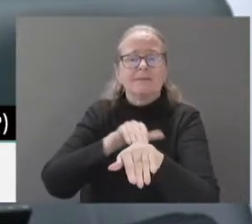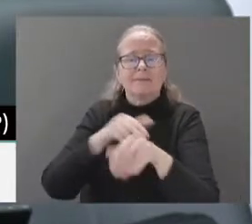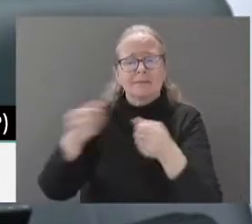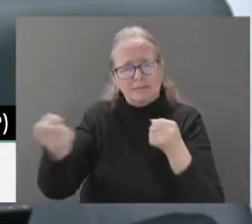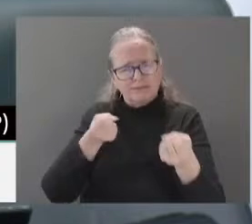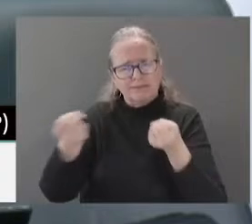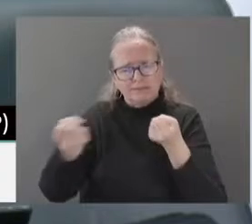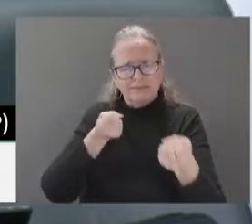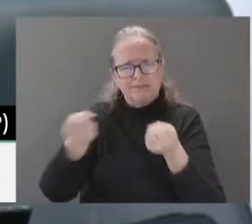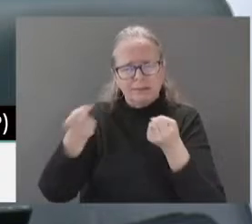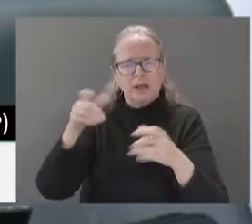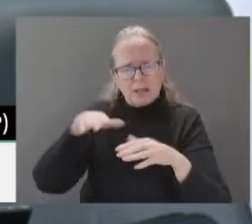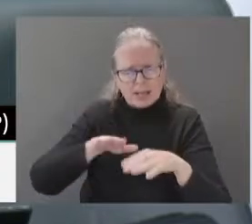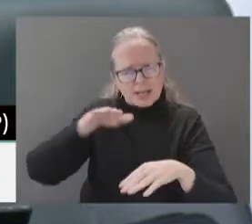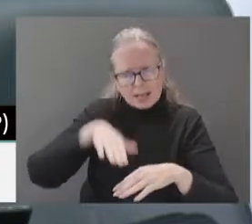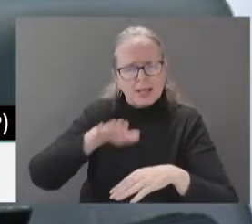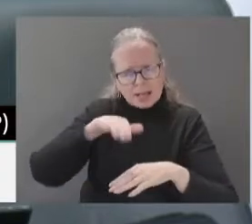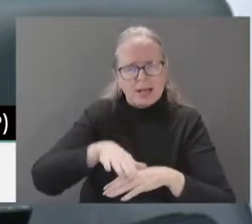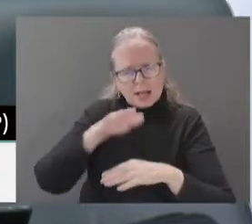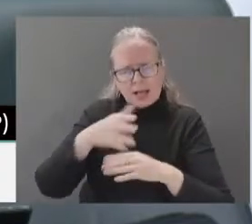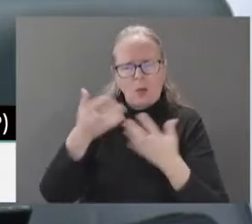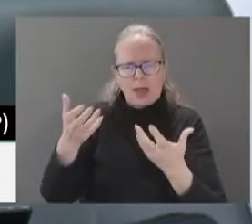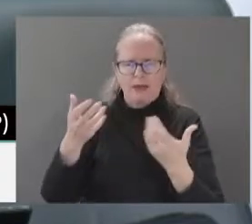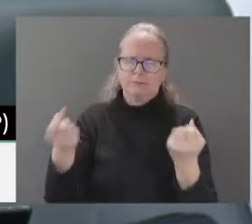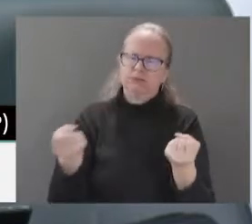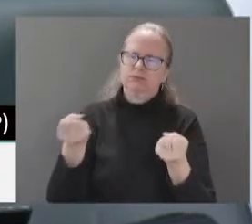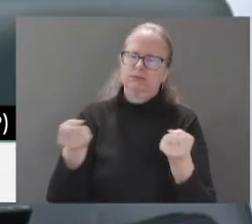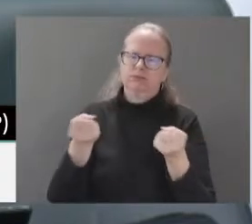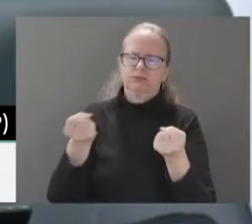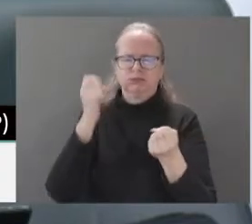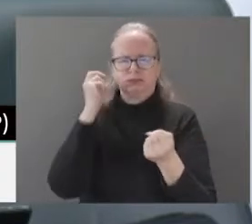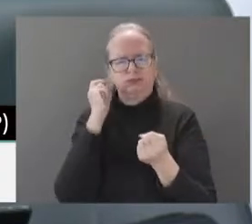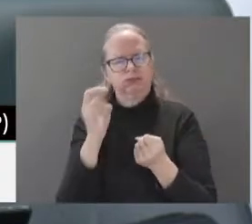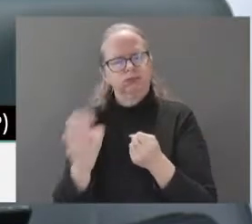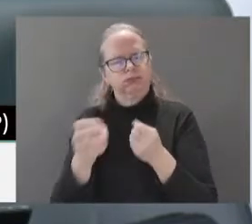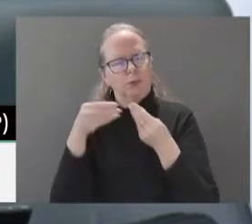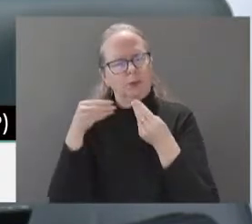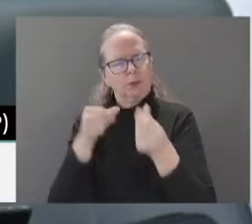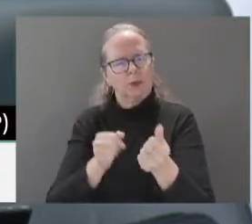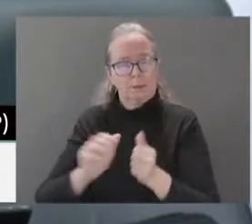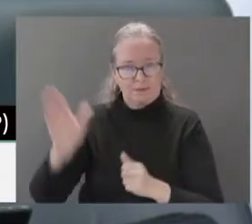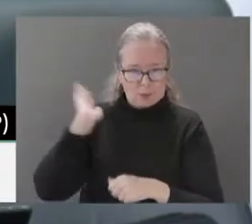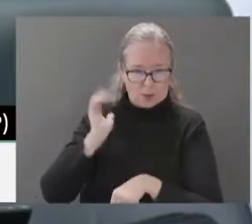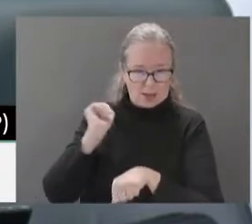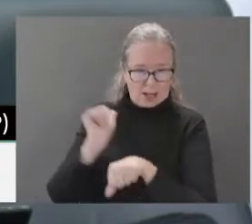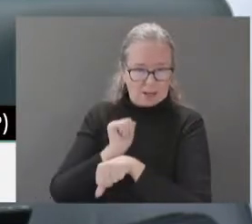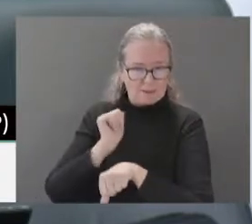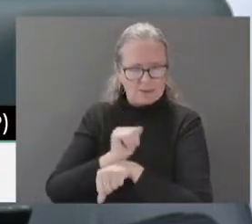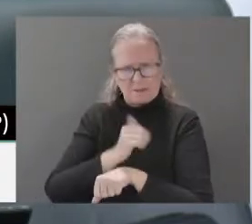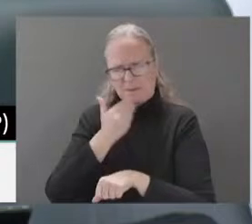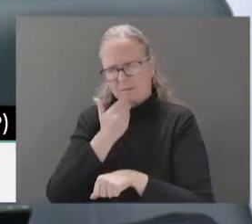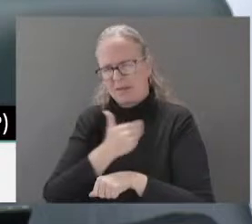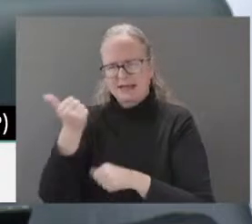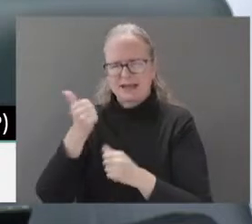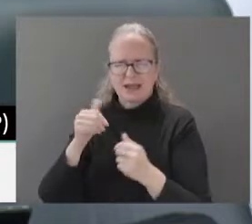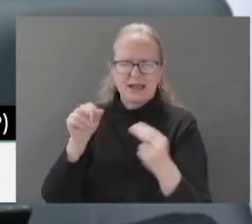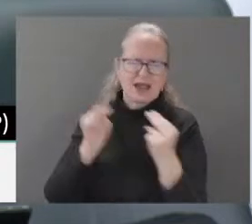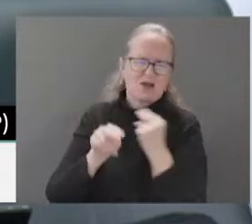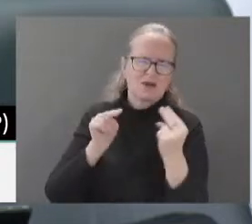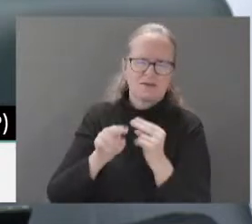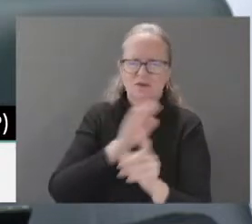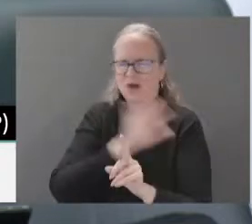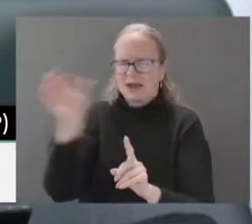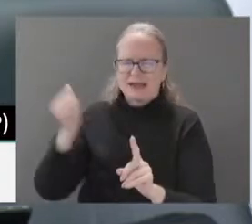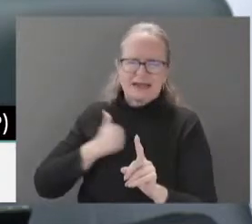shape a burdens used to boast that they had the best highways in the country now they frequently contact my office to